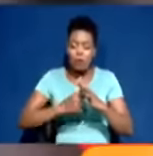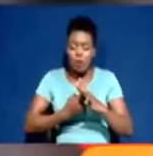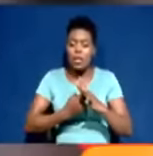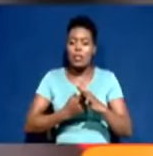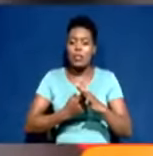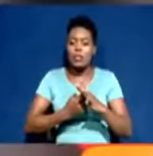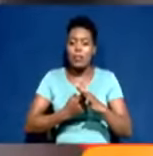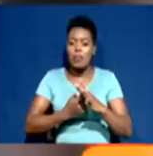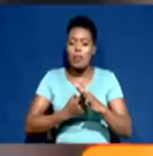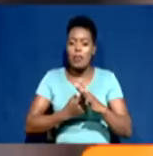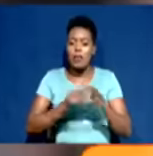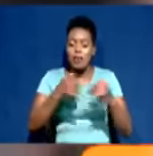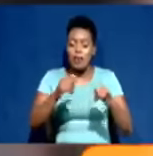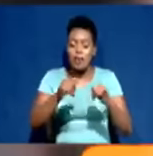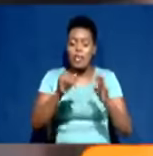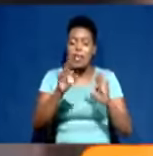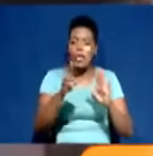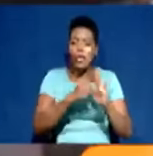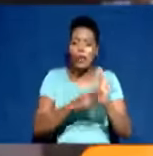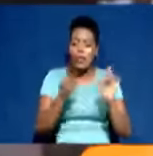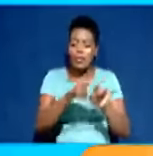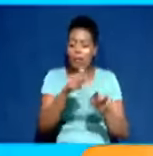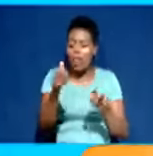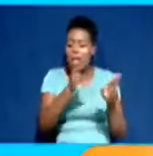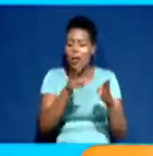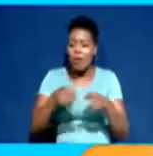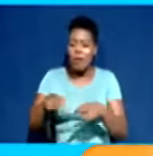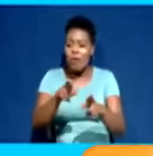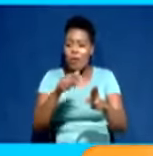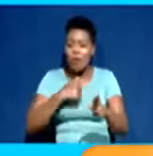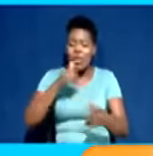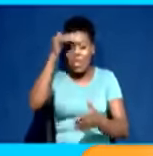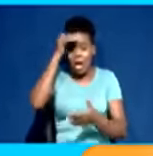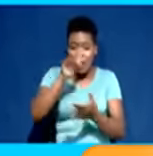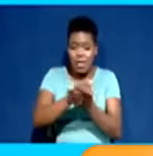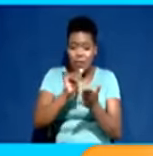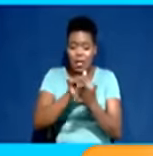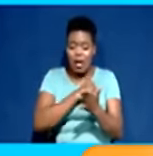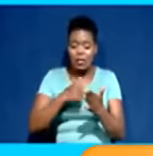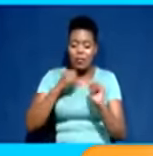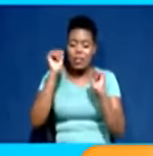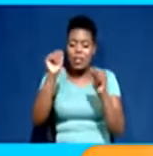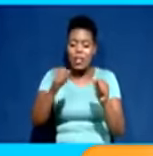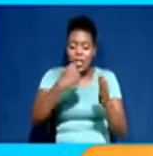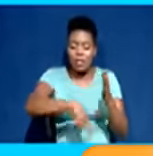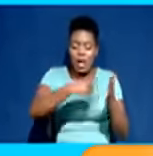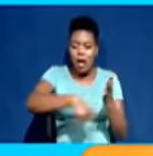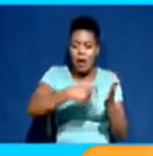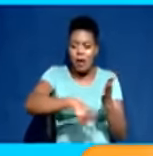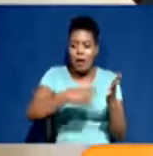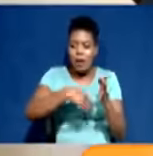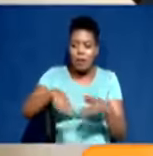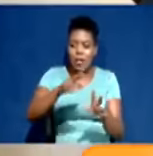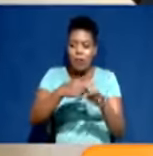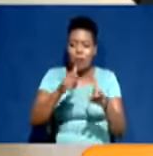toll model on some of the most commonly used roads. I believe that we can toll the road from Athi River to